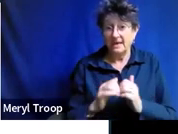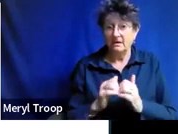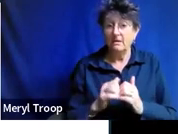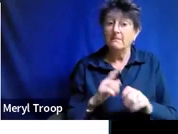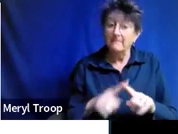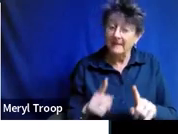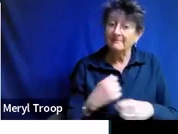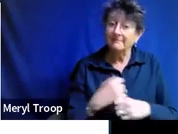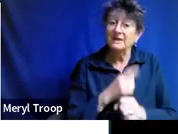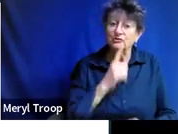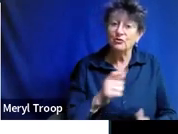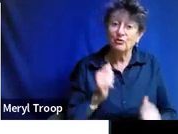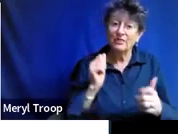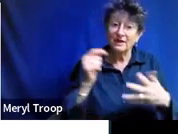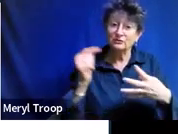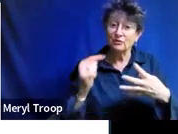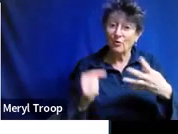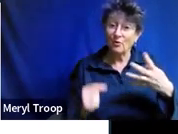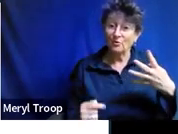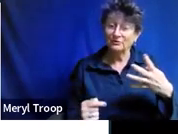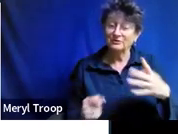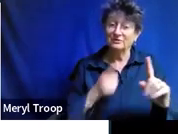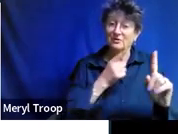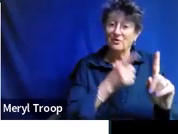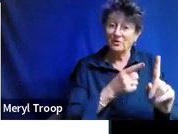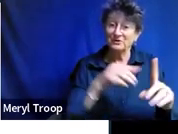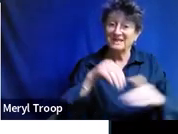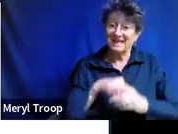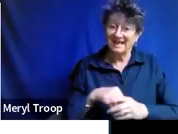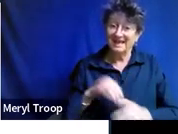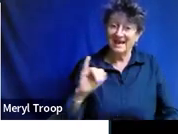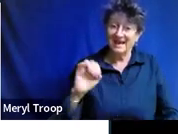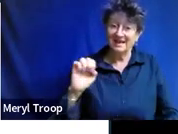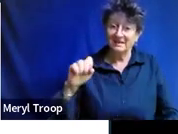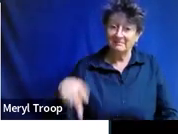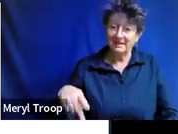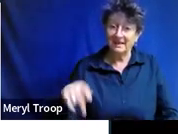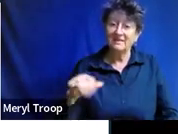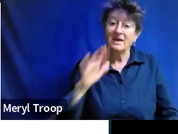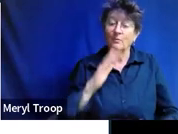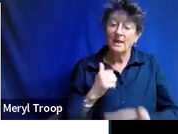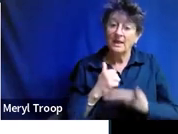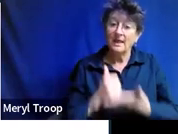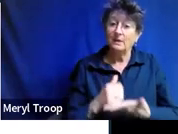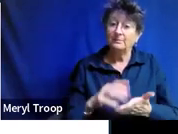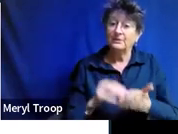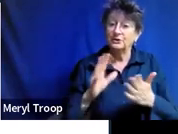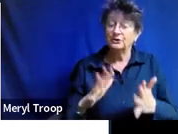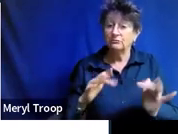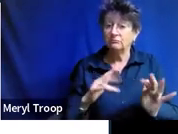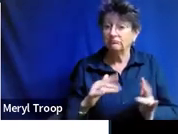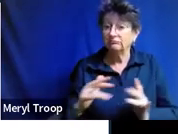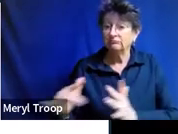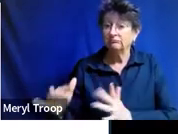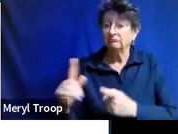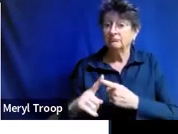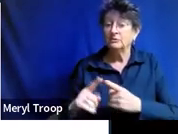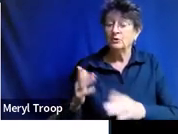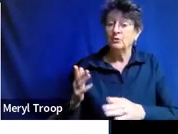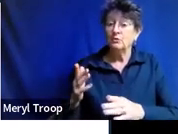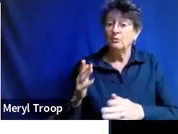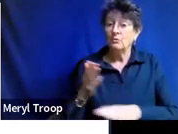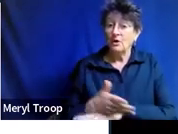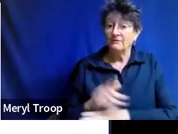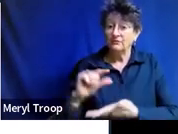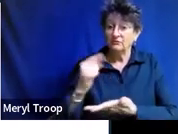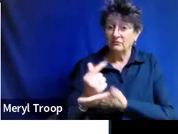are goals in the IEP that will help the student move toward their post-secondary goals, all of their